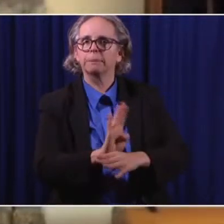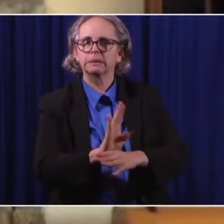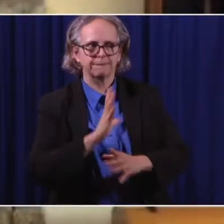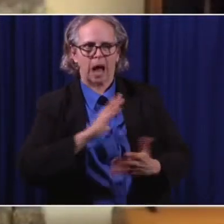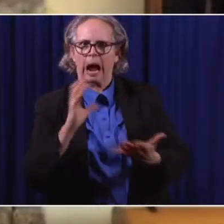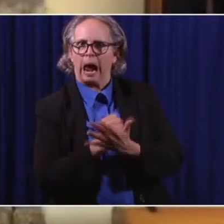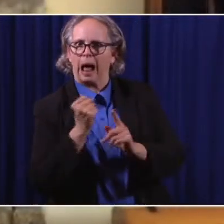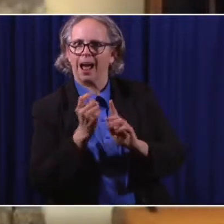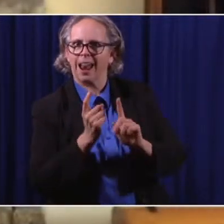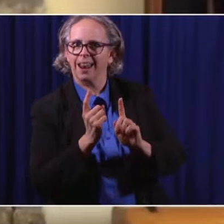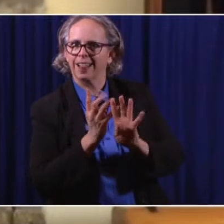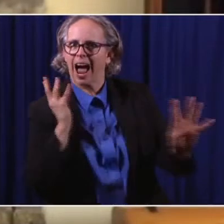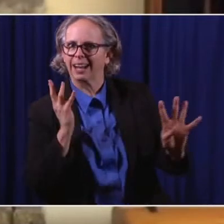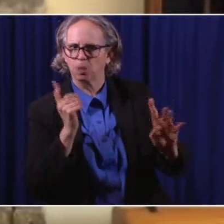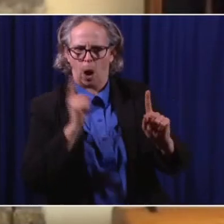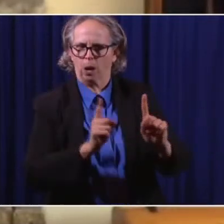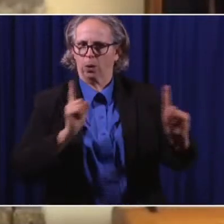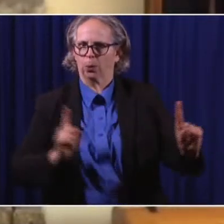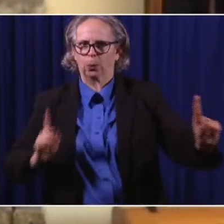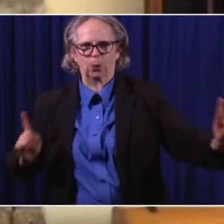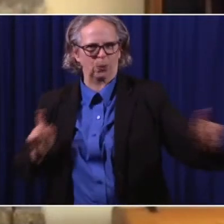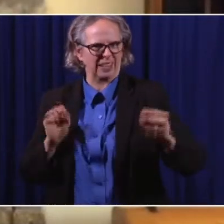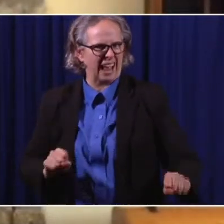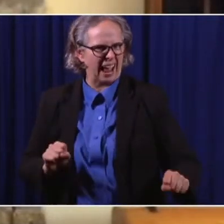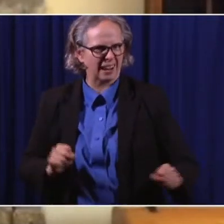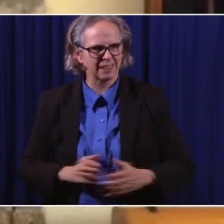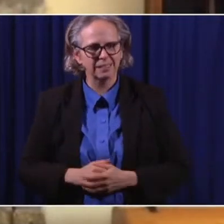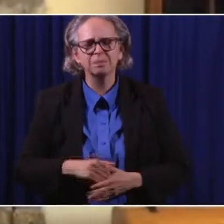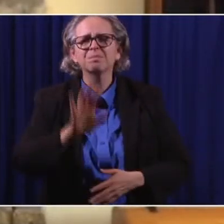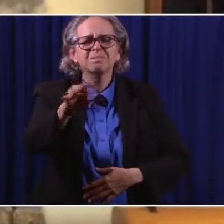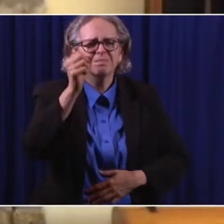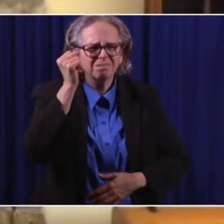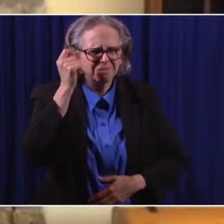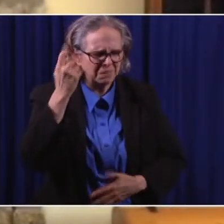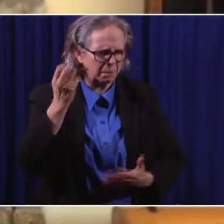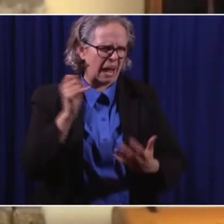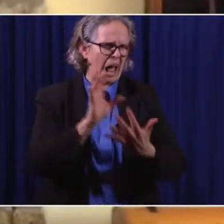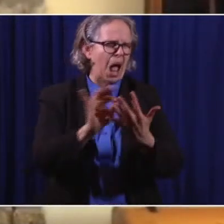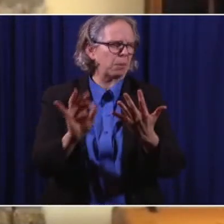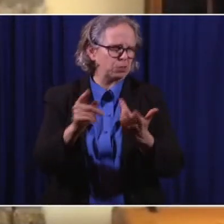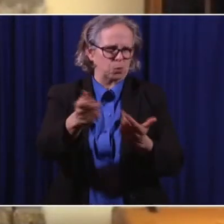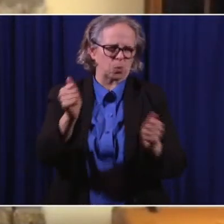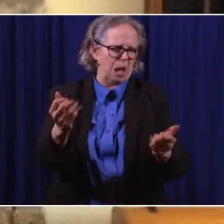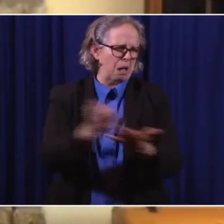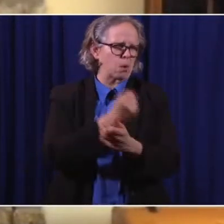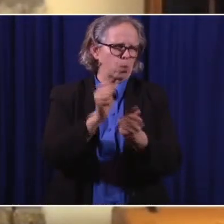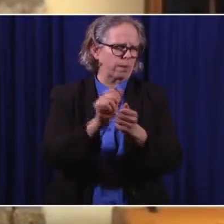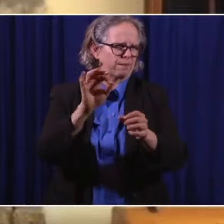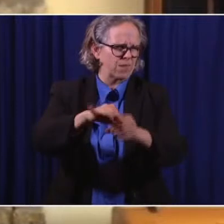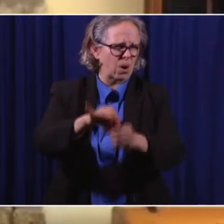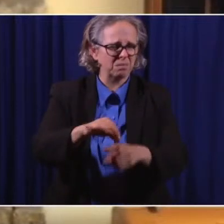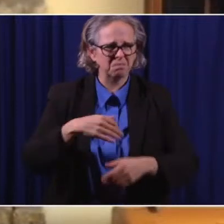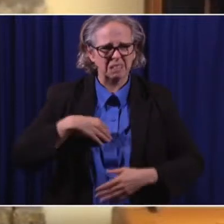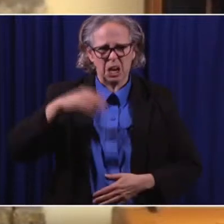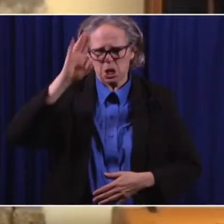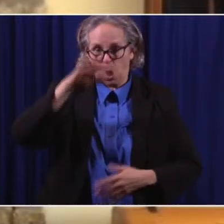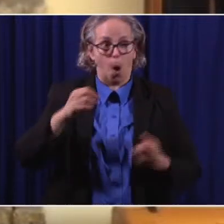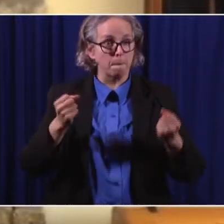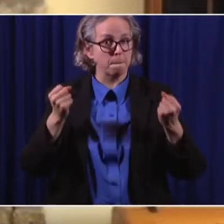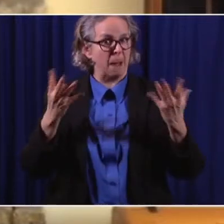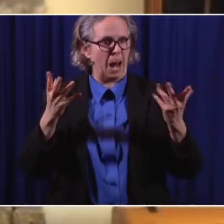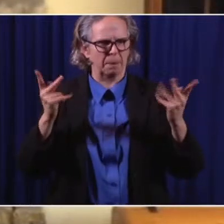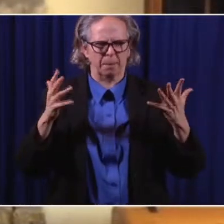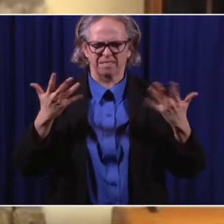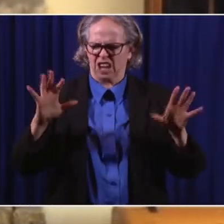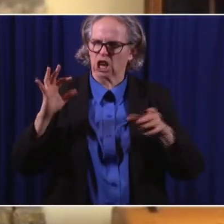to vote. Again, I think, we may have very high voting, but we're also going to have a higher number of